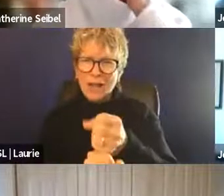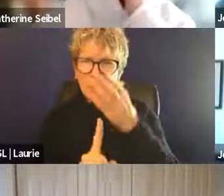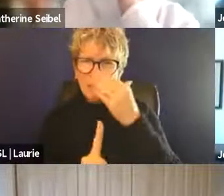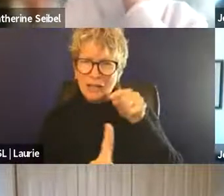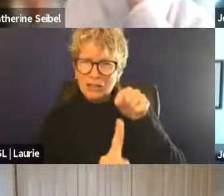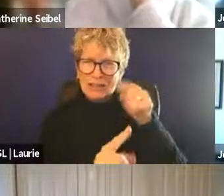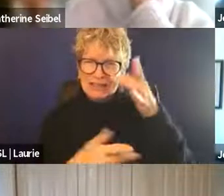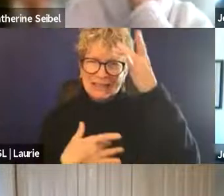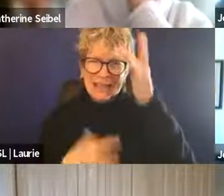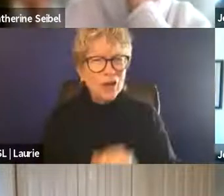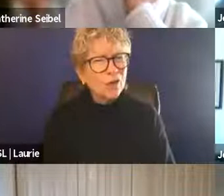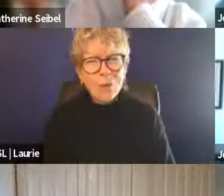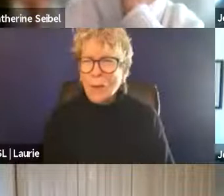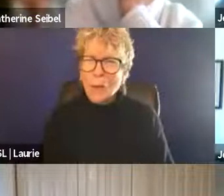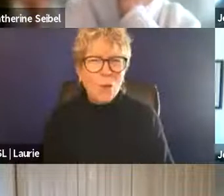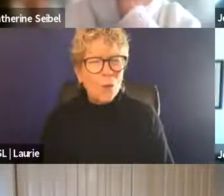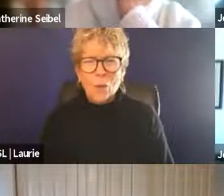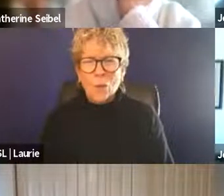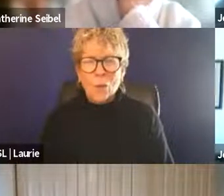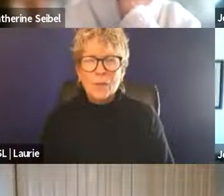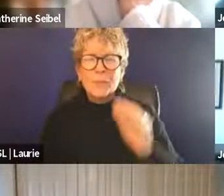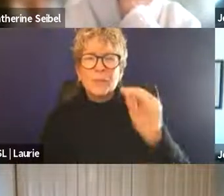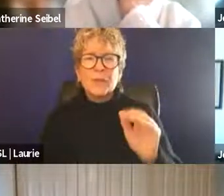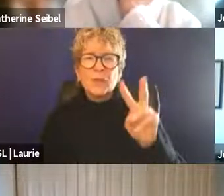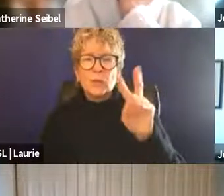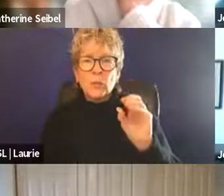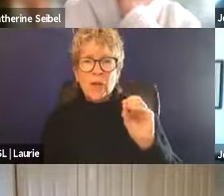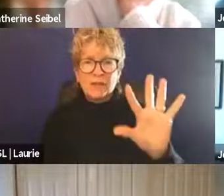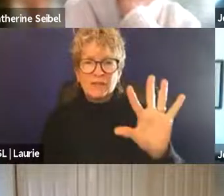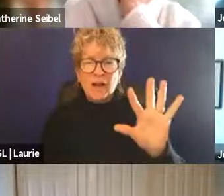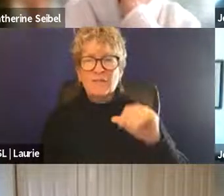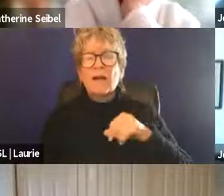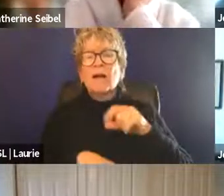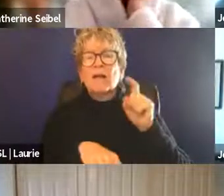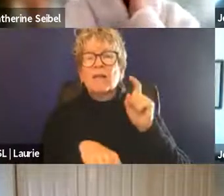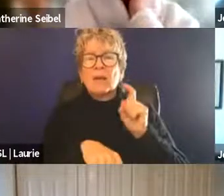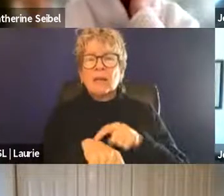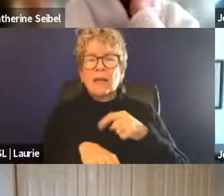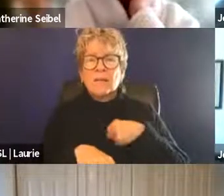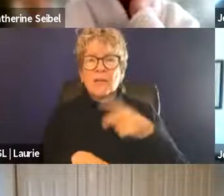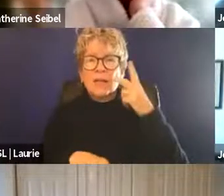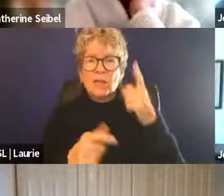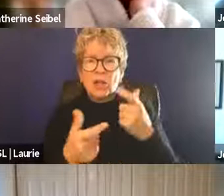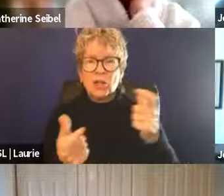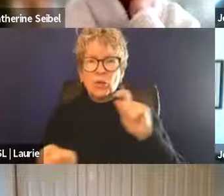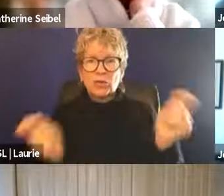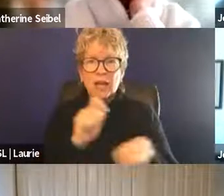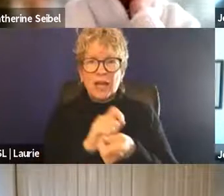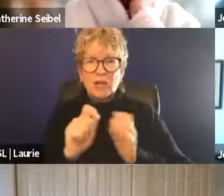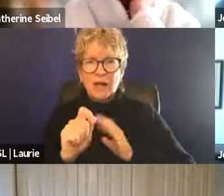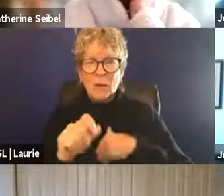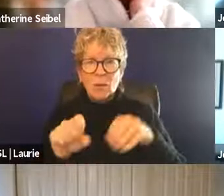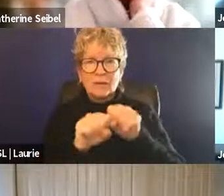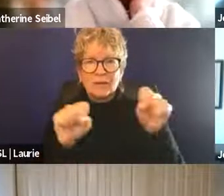so. In 2005 was when I finally saw a huge change in our system